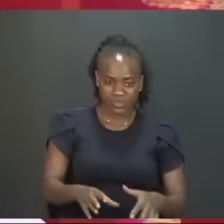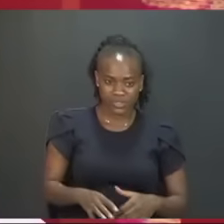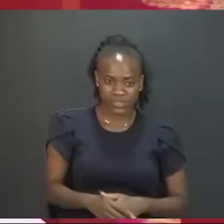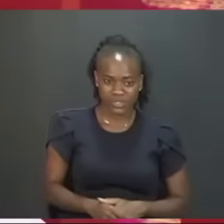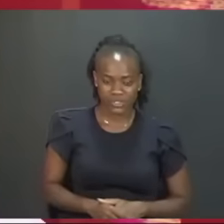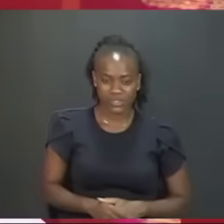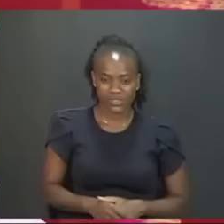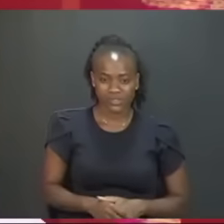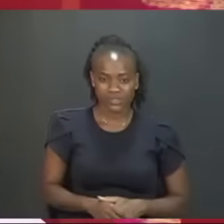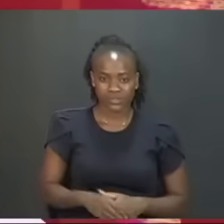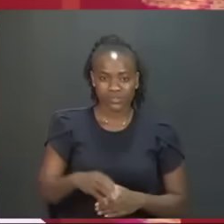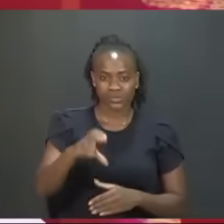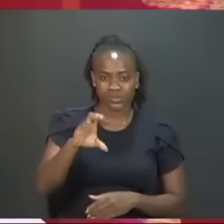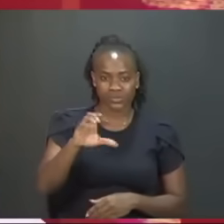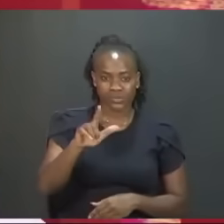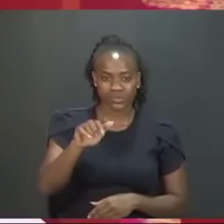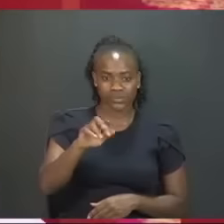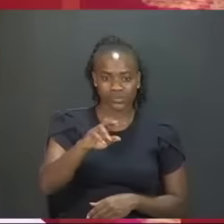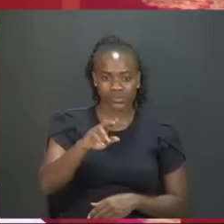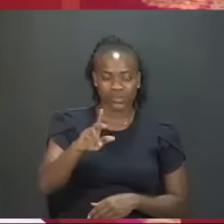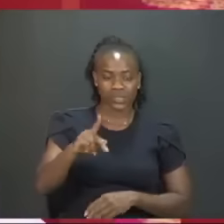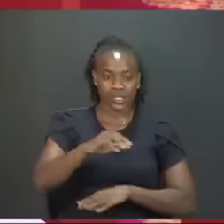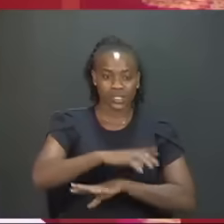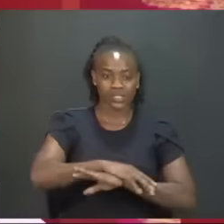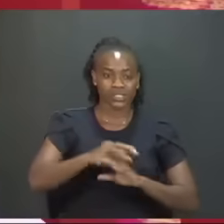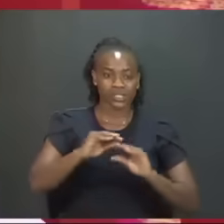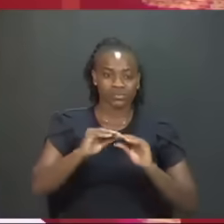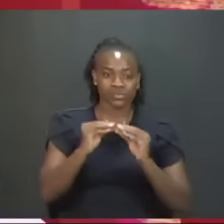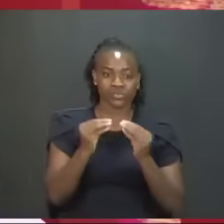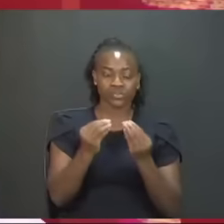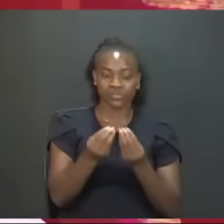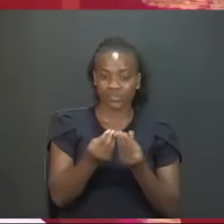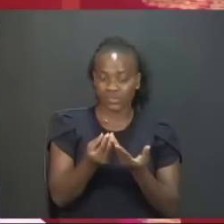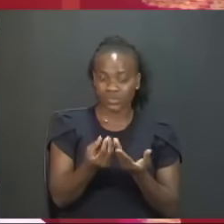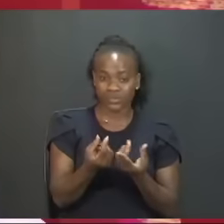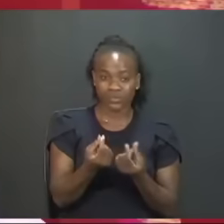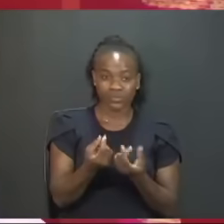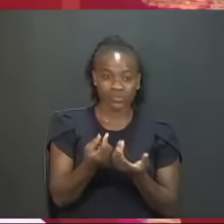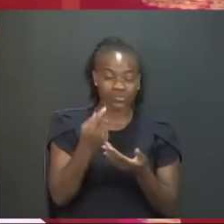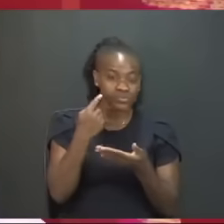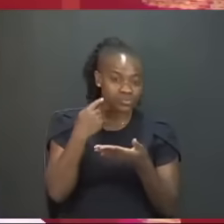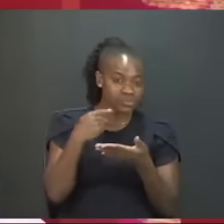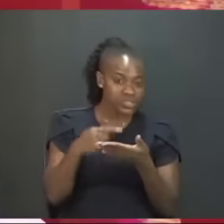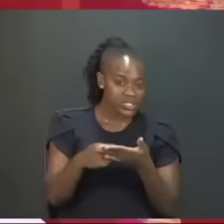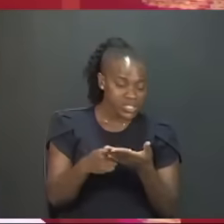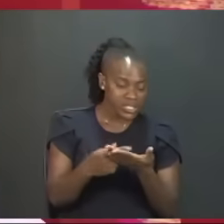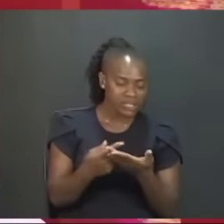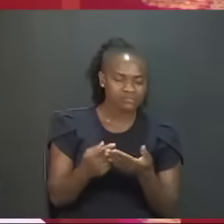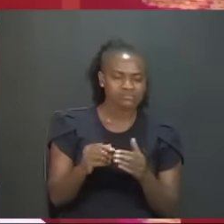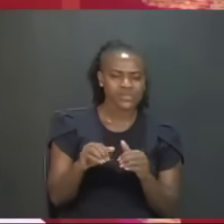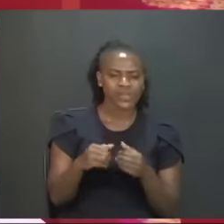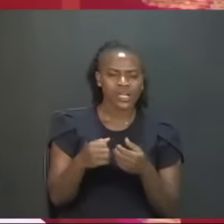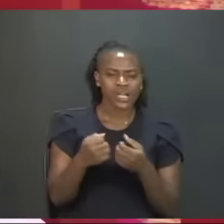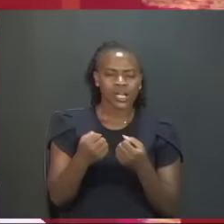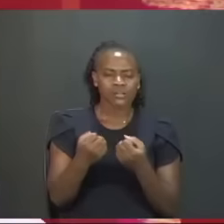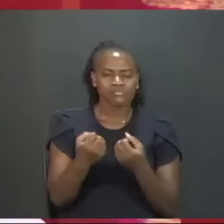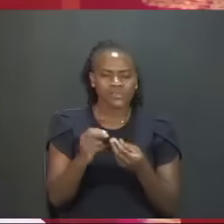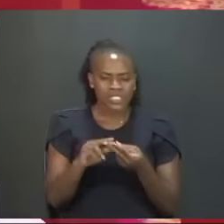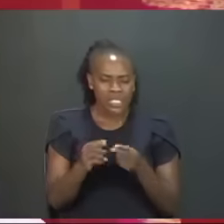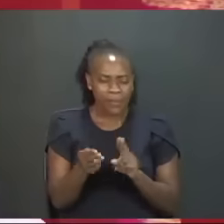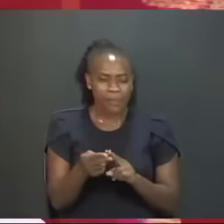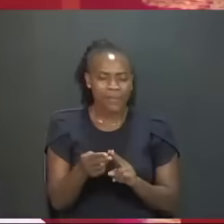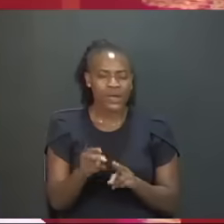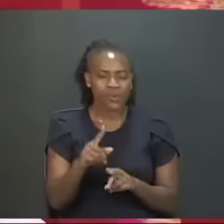So the clerks in the table office have to be measured in terms of the number of questions that can be asked in any given